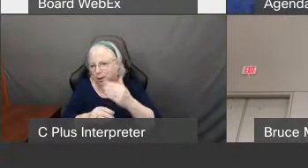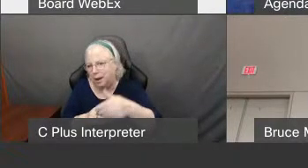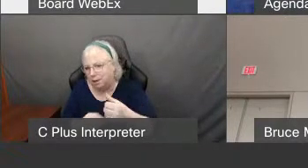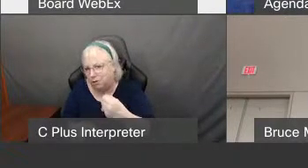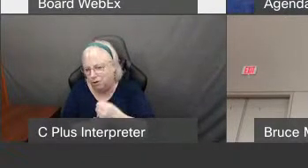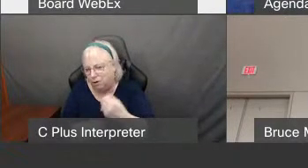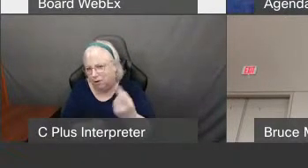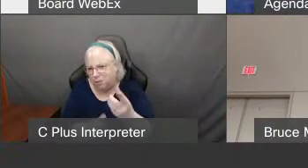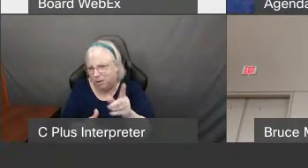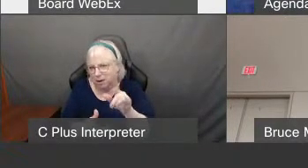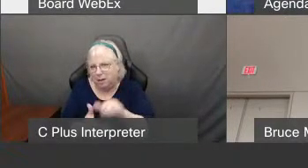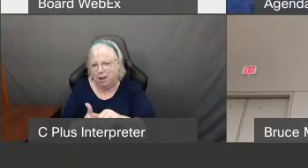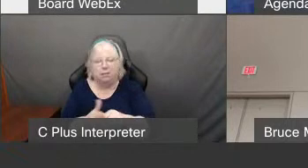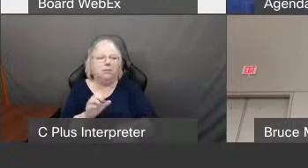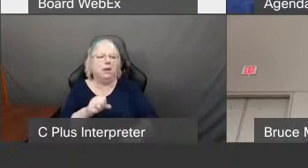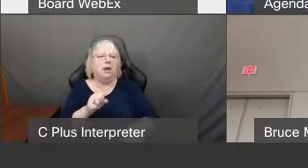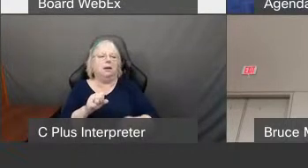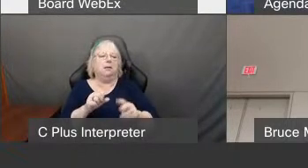In the